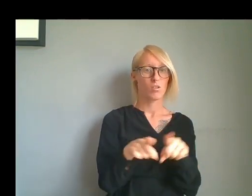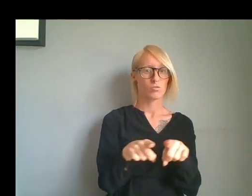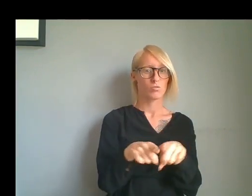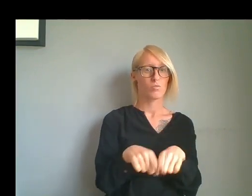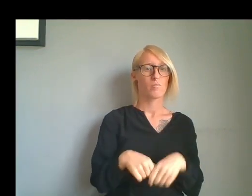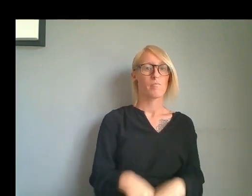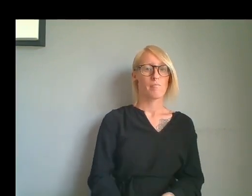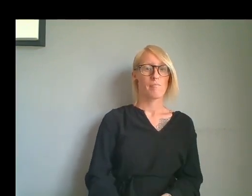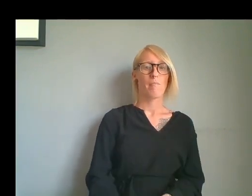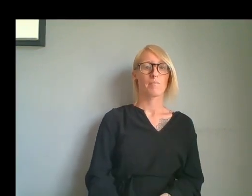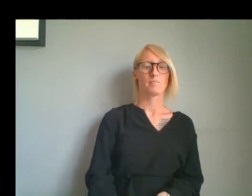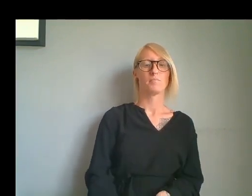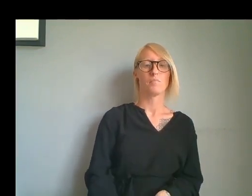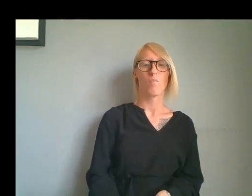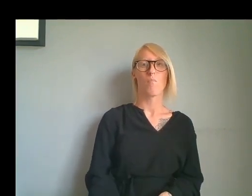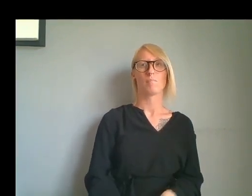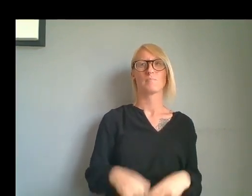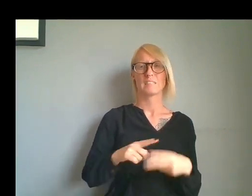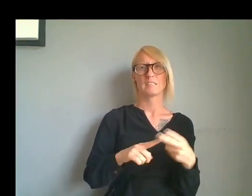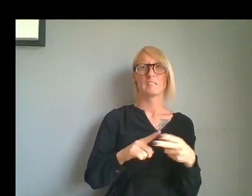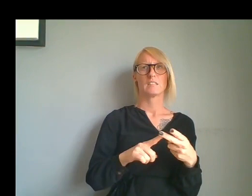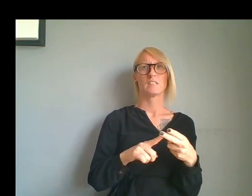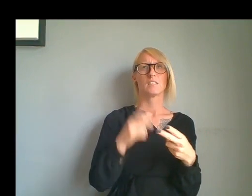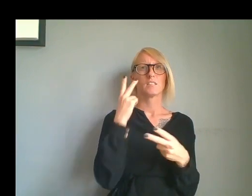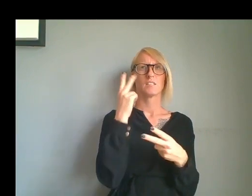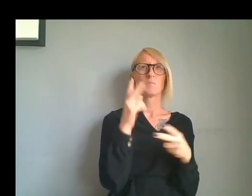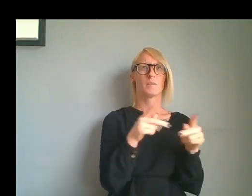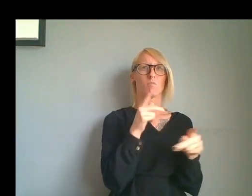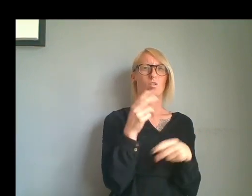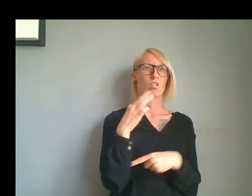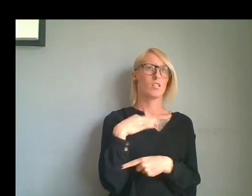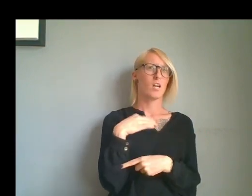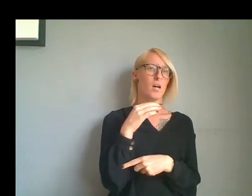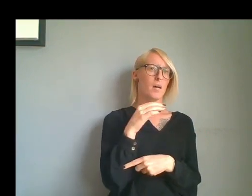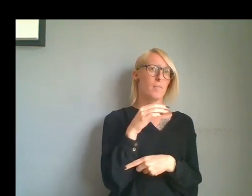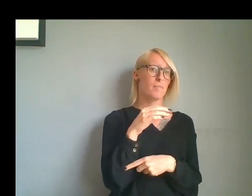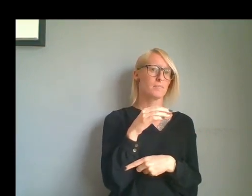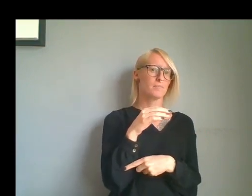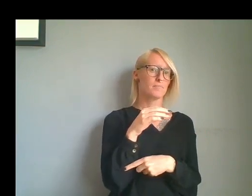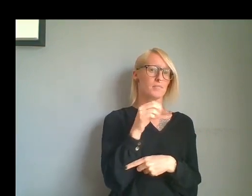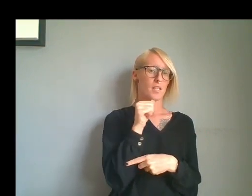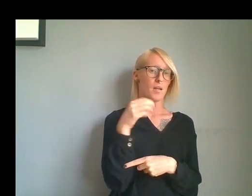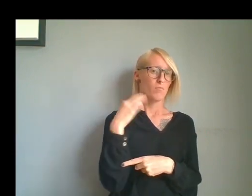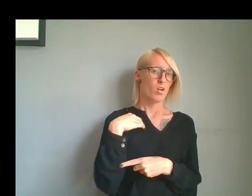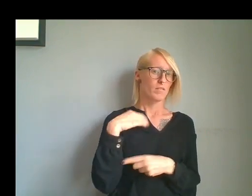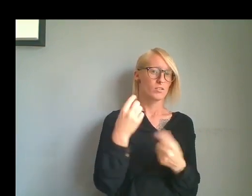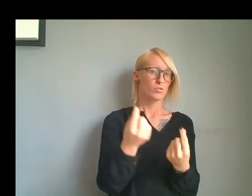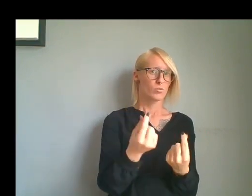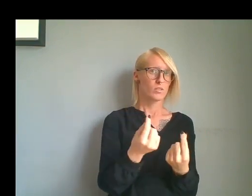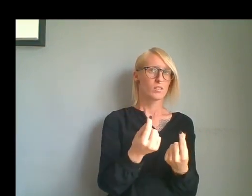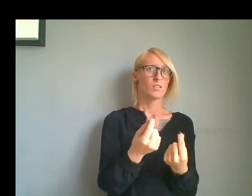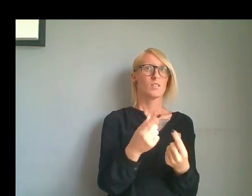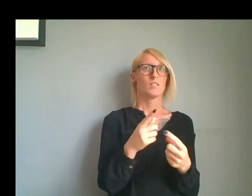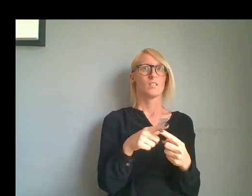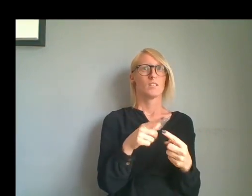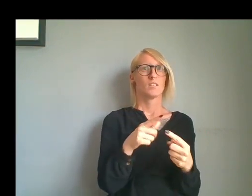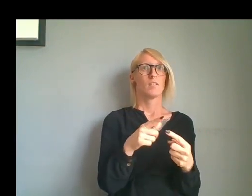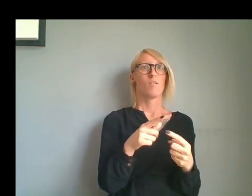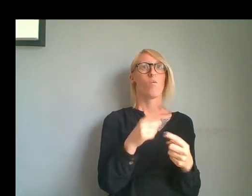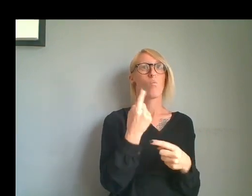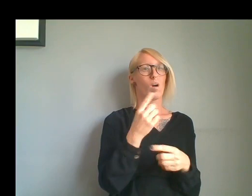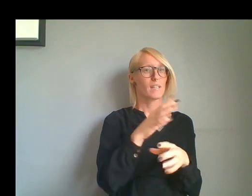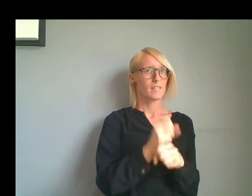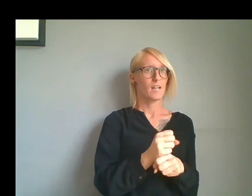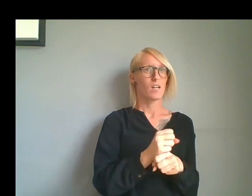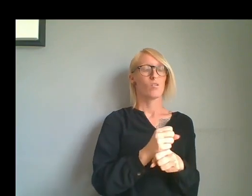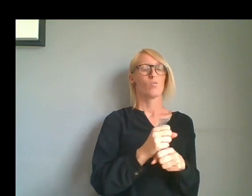There's a couple different ways I've seen nonprofits do it. I've seen people have one nonprofit account and several staff have the passwords to it, so more than